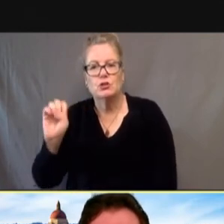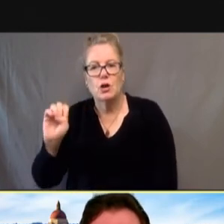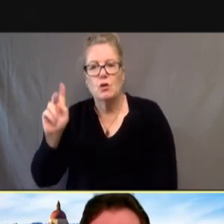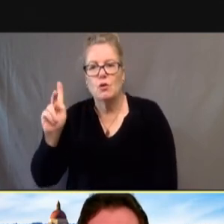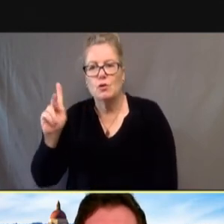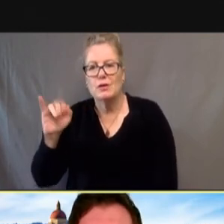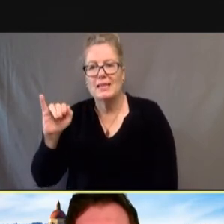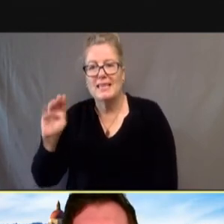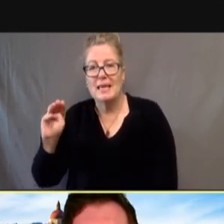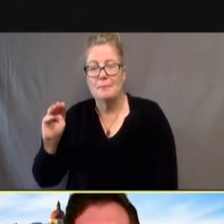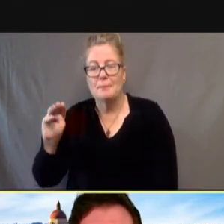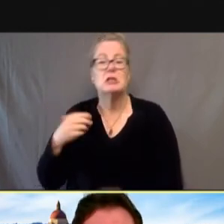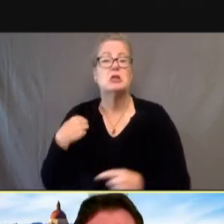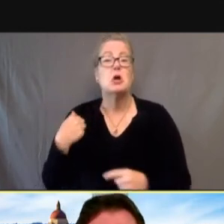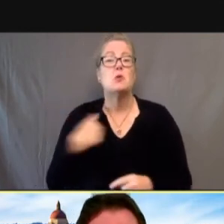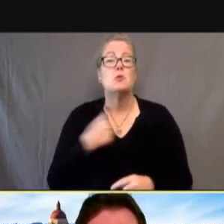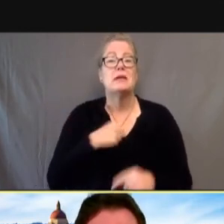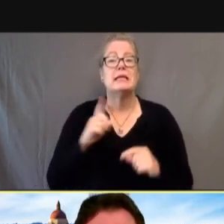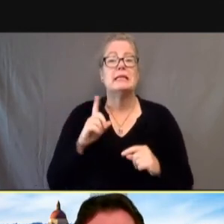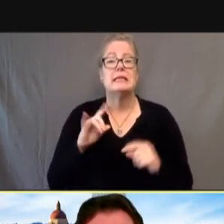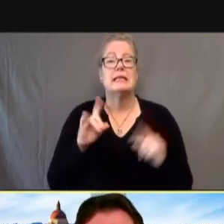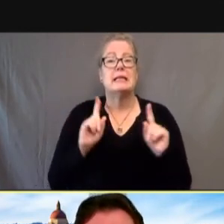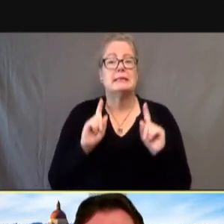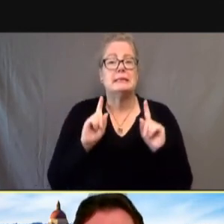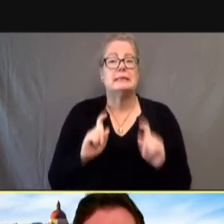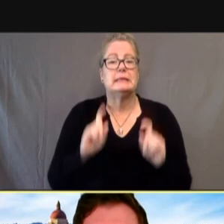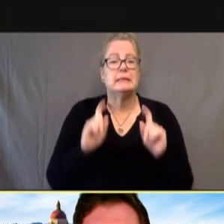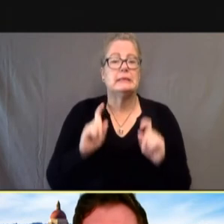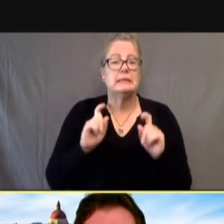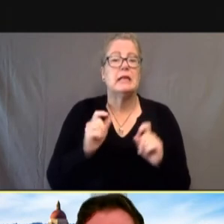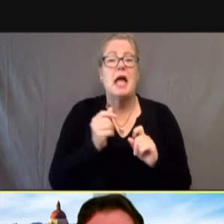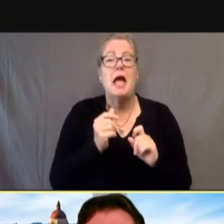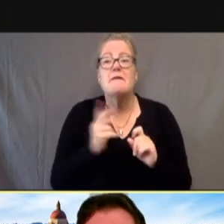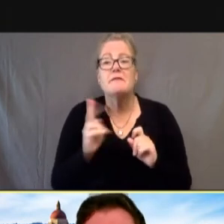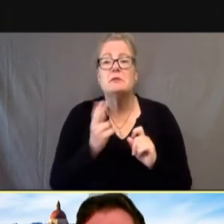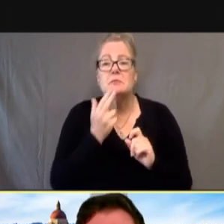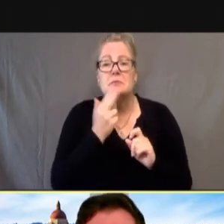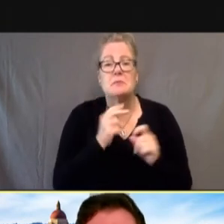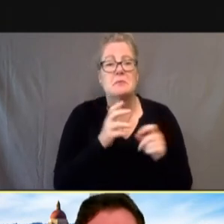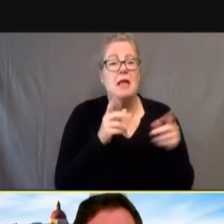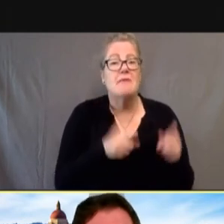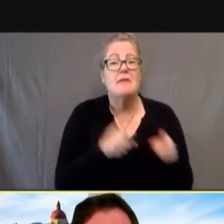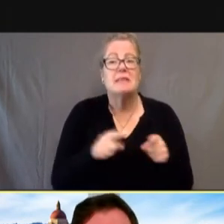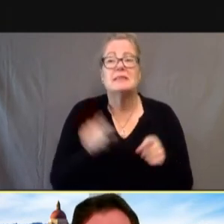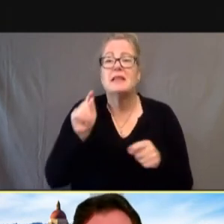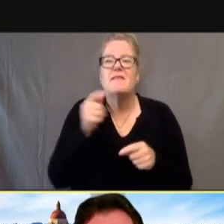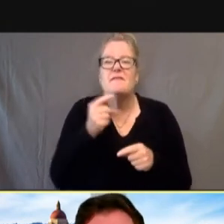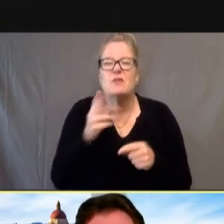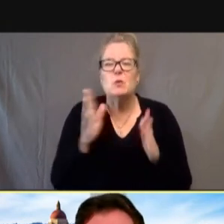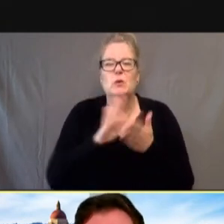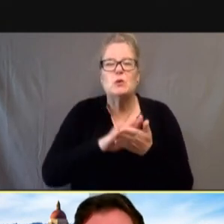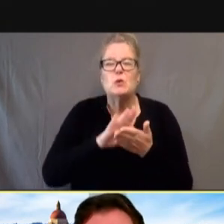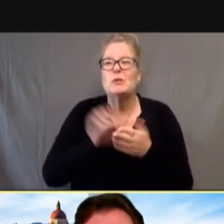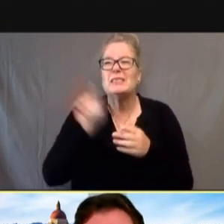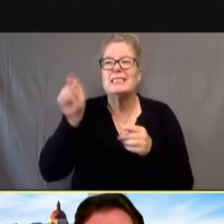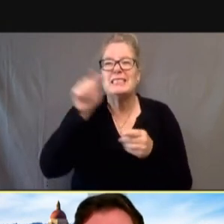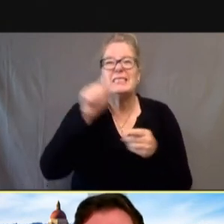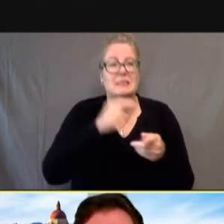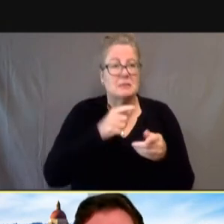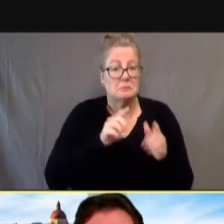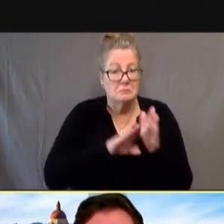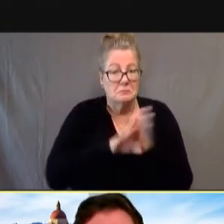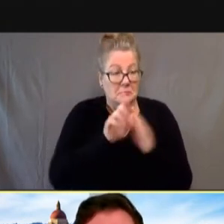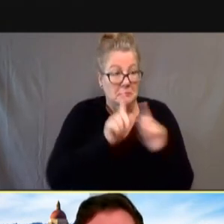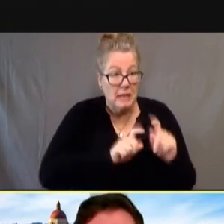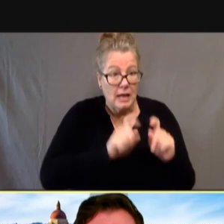this with a few small events involving only a couple of schools, but people so far have been very grateful to have the community